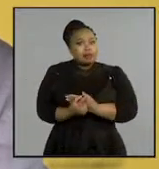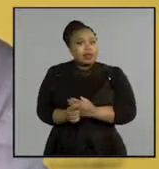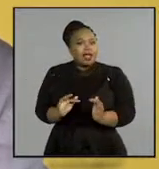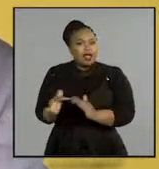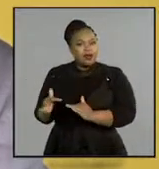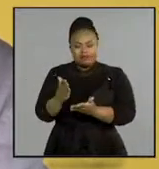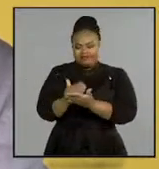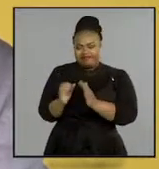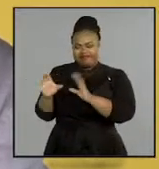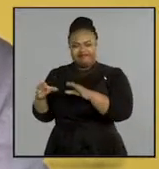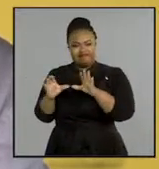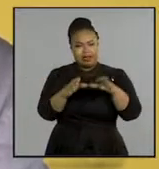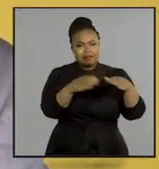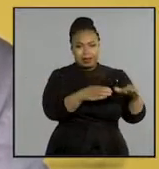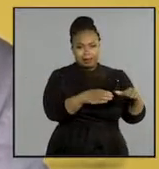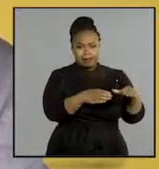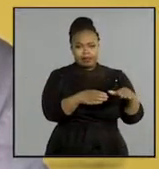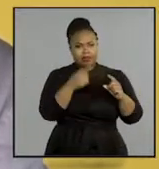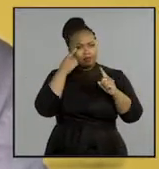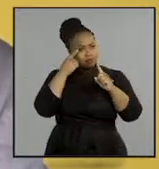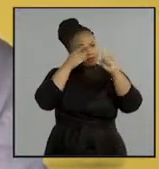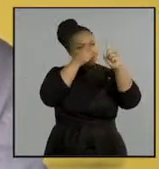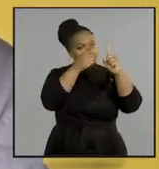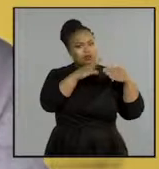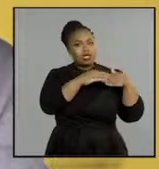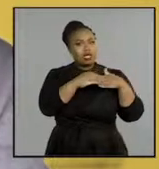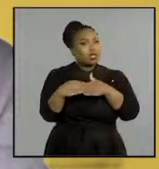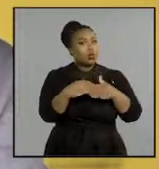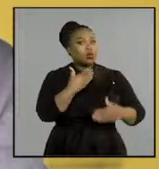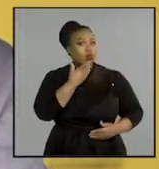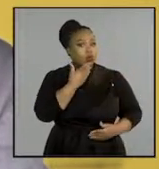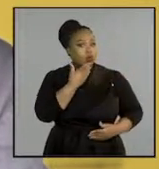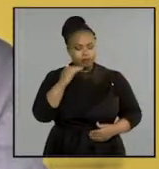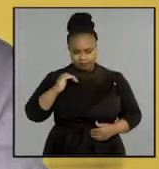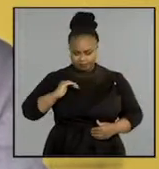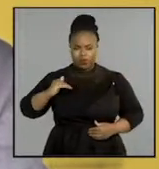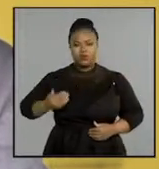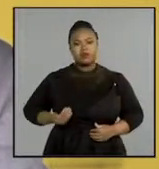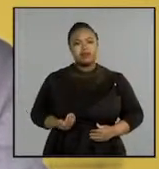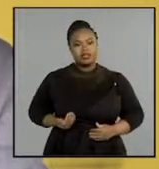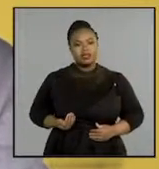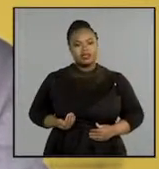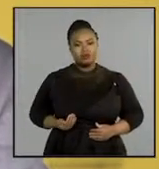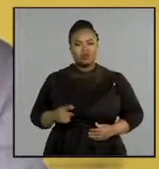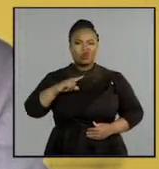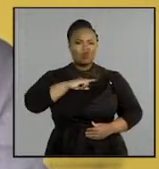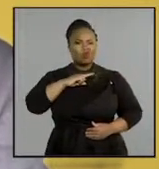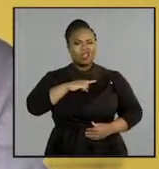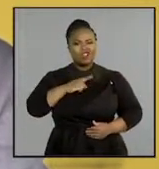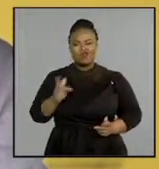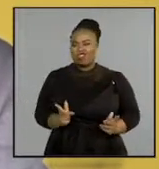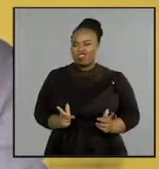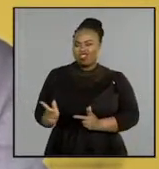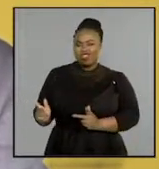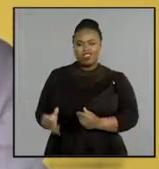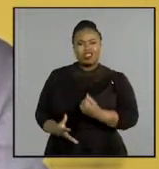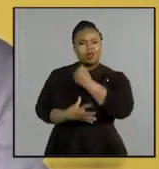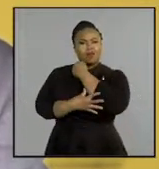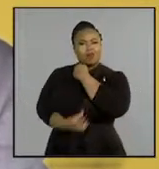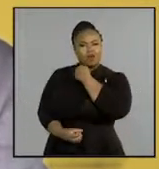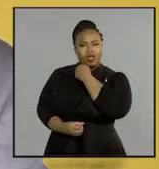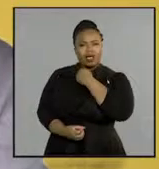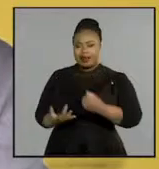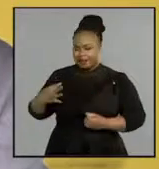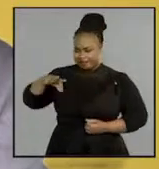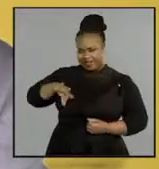activities by different sectors are spearheaded by women, particularly to benefit the